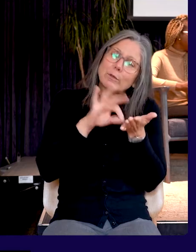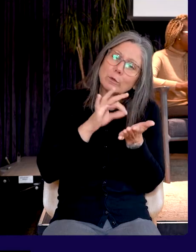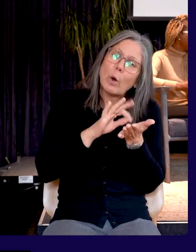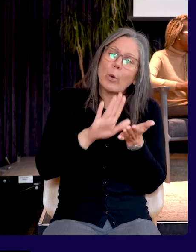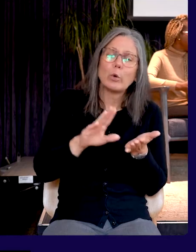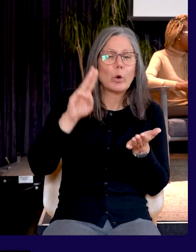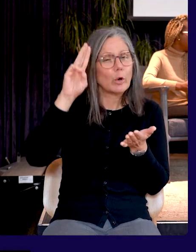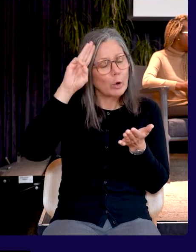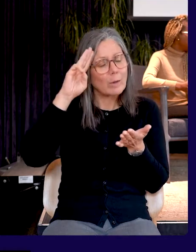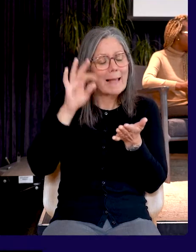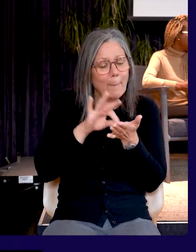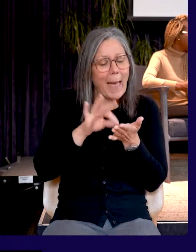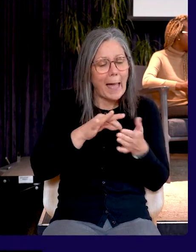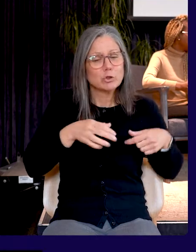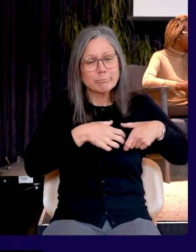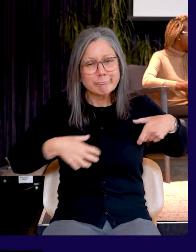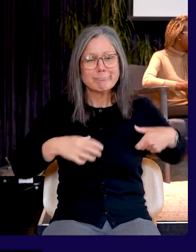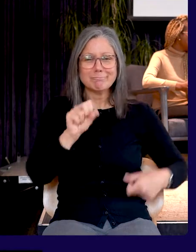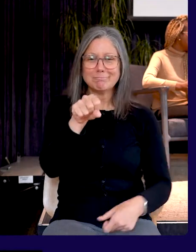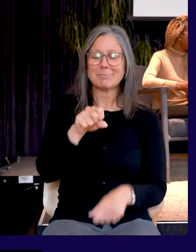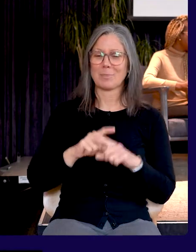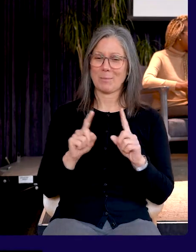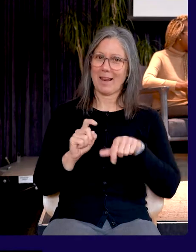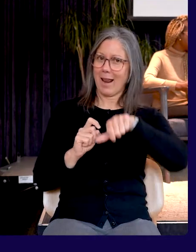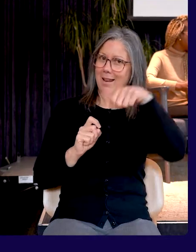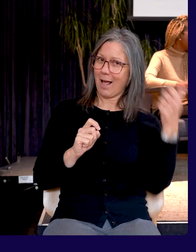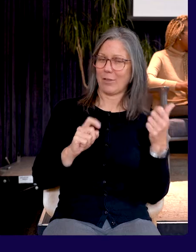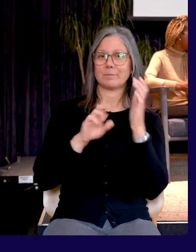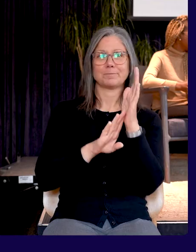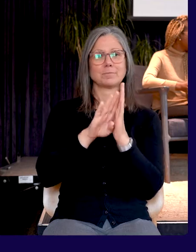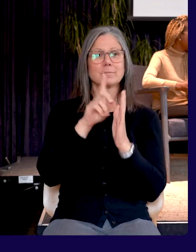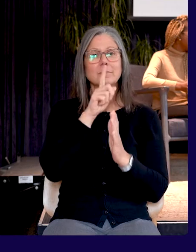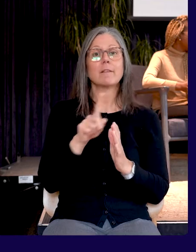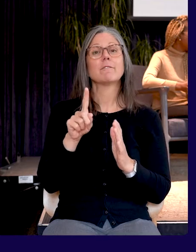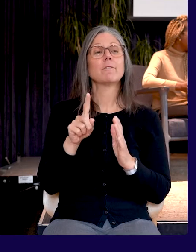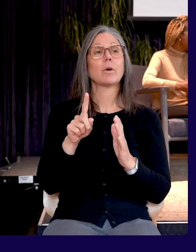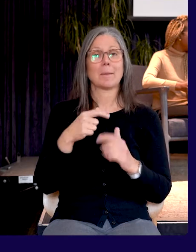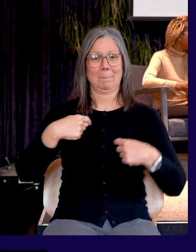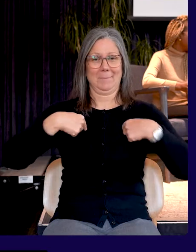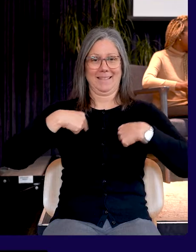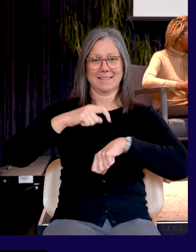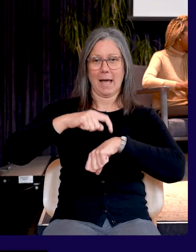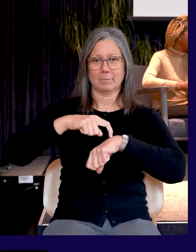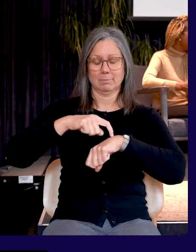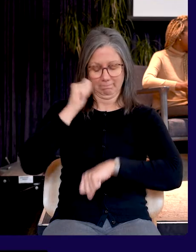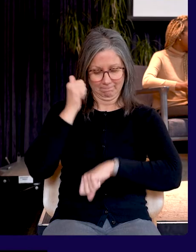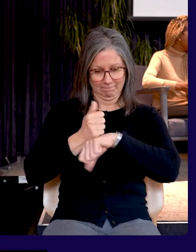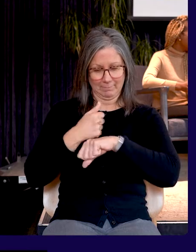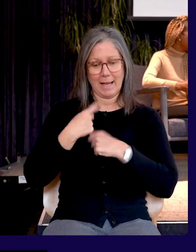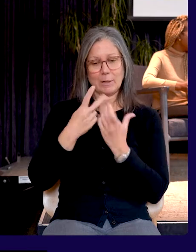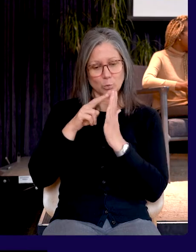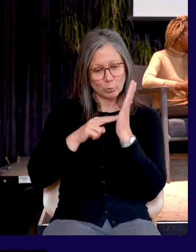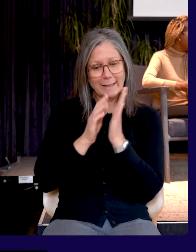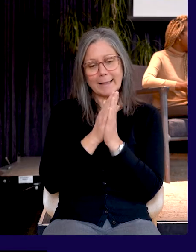Scout patches onto the thing. And then there was another that I had to come up with were my slippers for this is me time. I just need to sit and read my